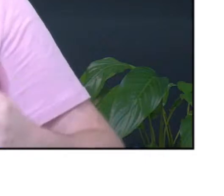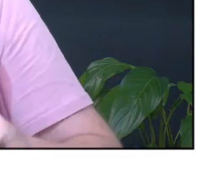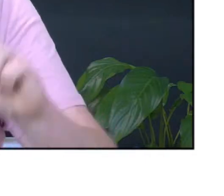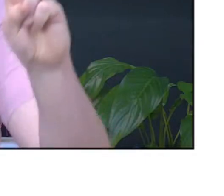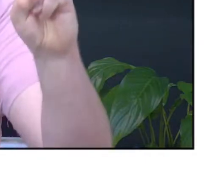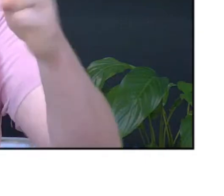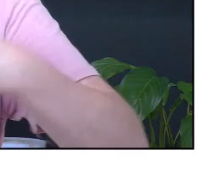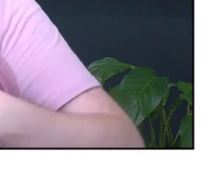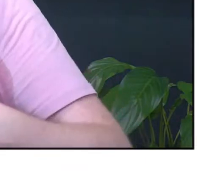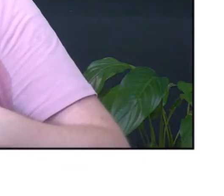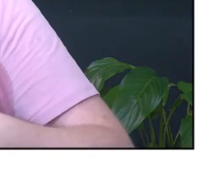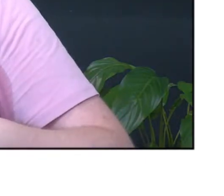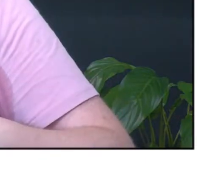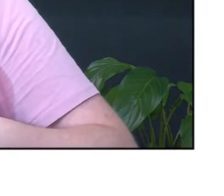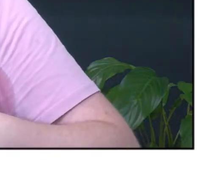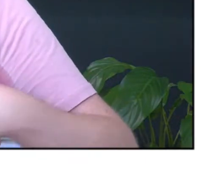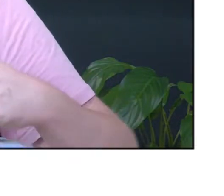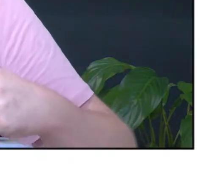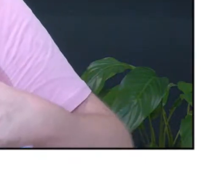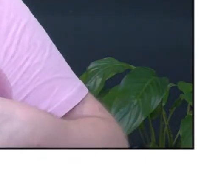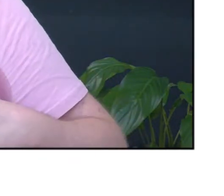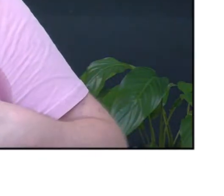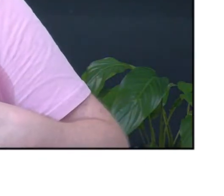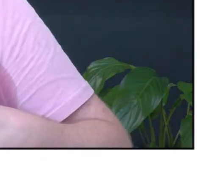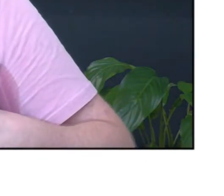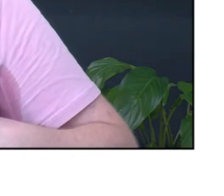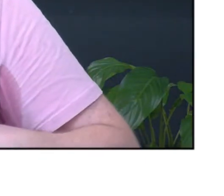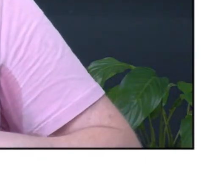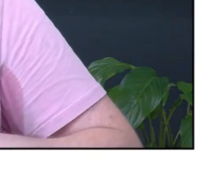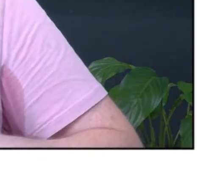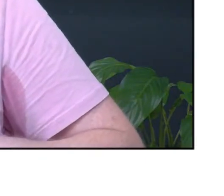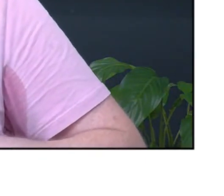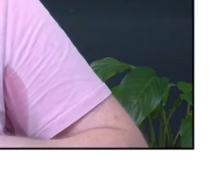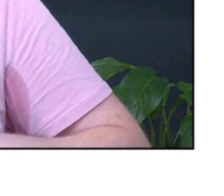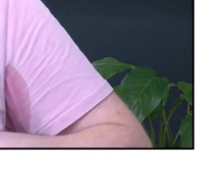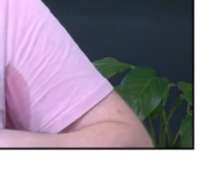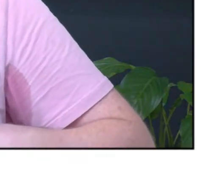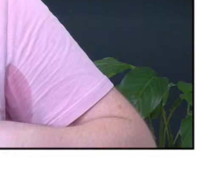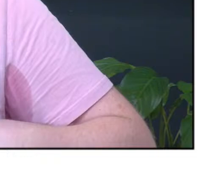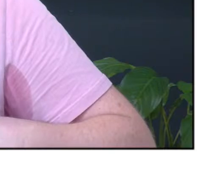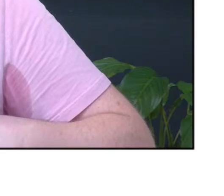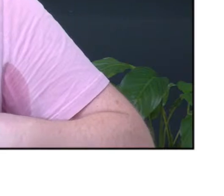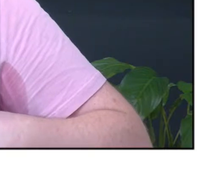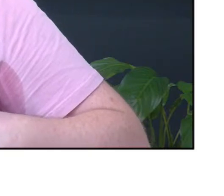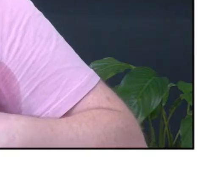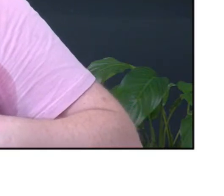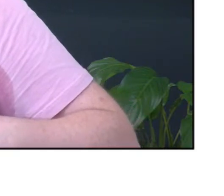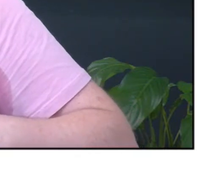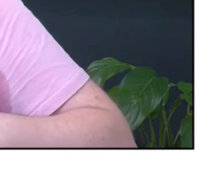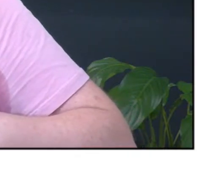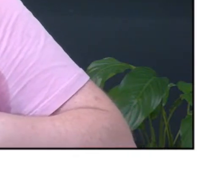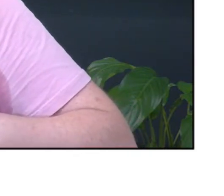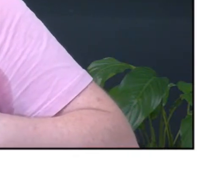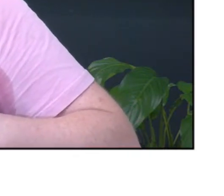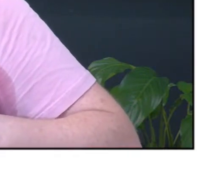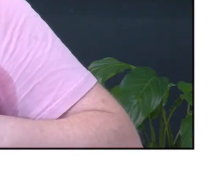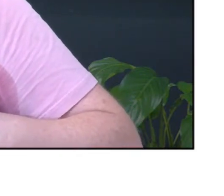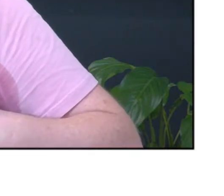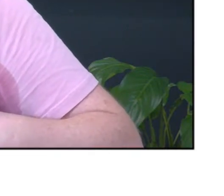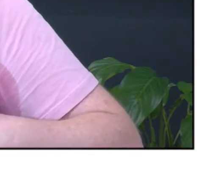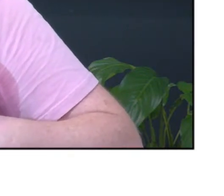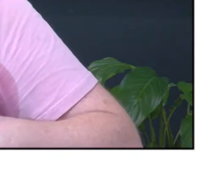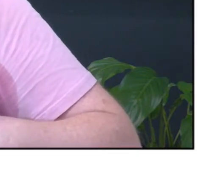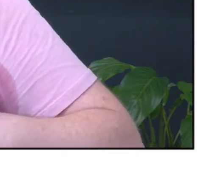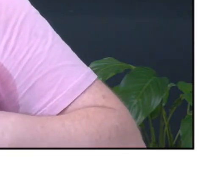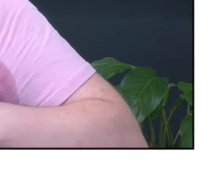captures. And you can take 2 fingers and tap it. And record a sound. And you can make the loop link float.